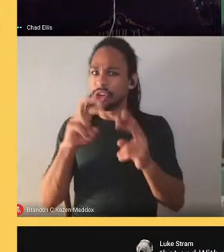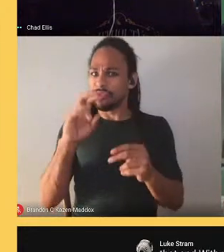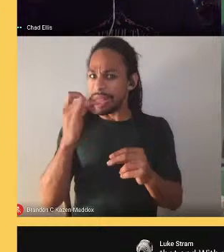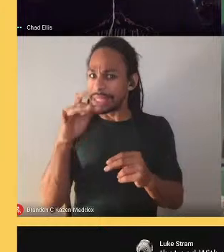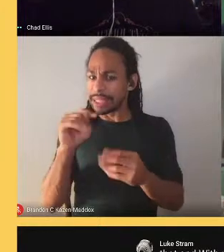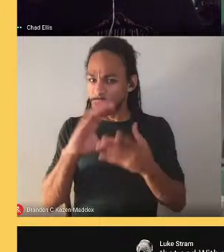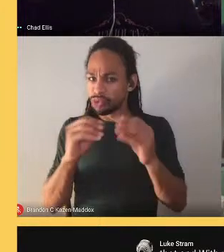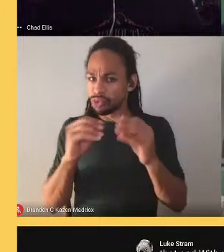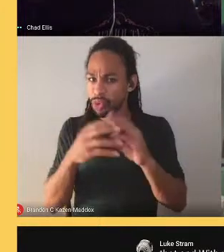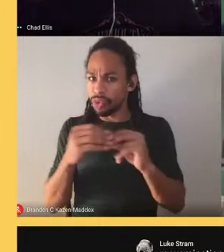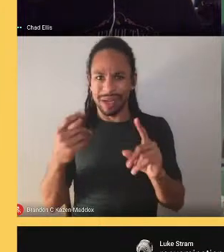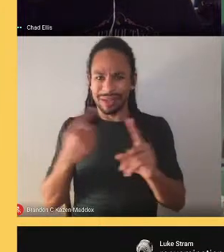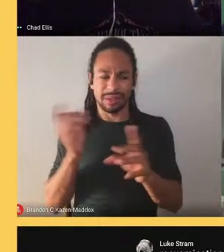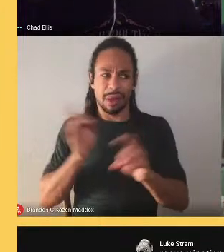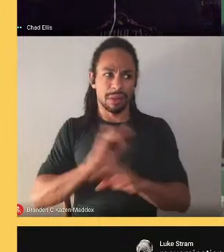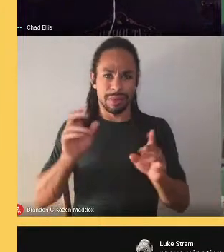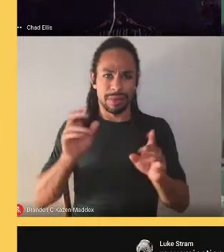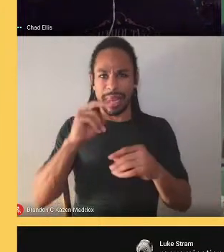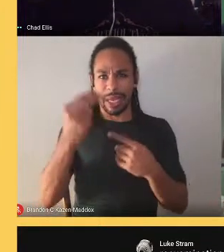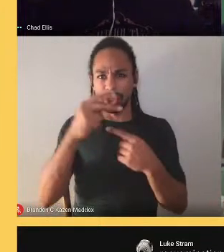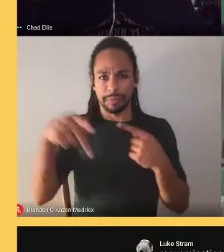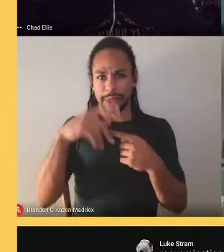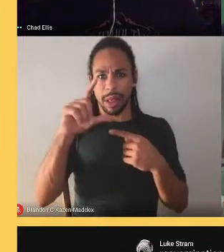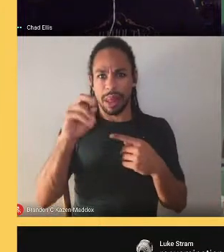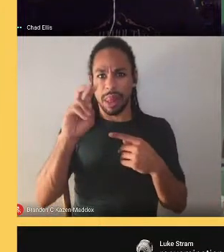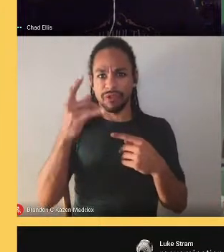obviously, there's elements of that in Lovecraft Country. You've got.